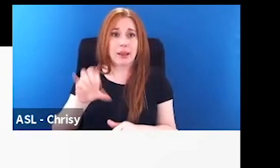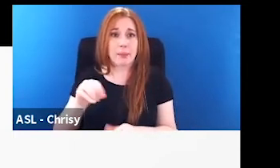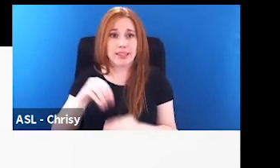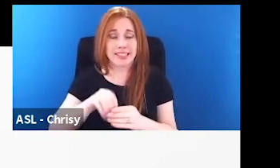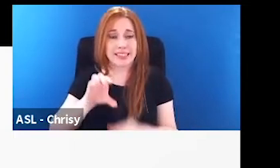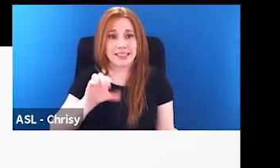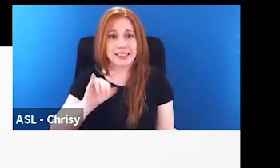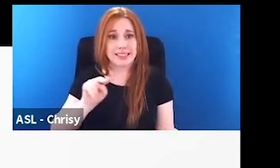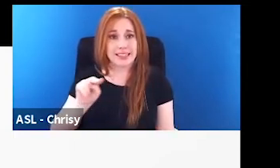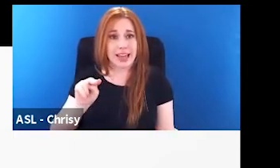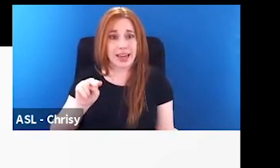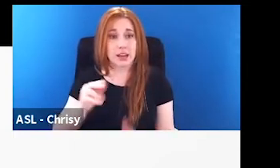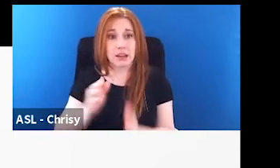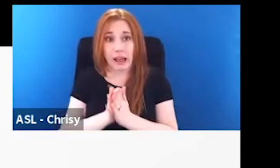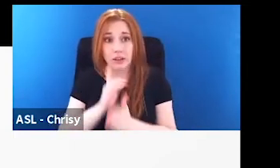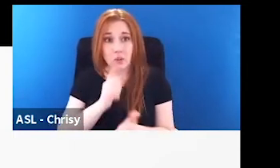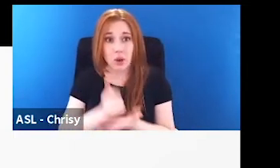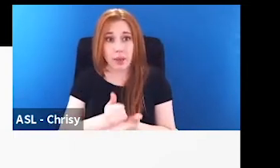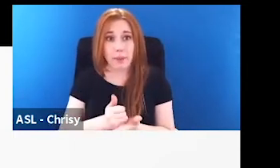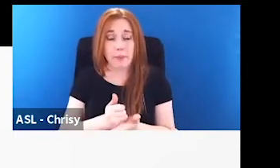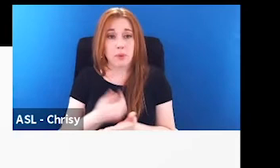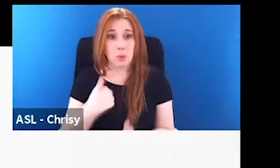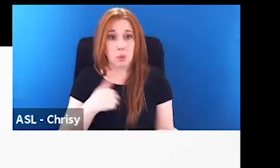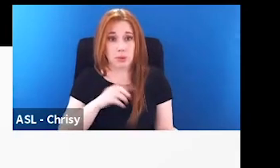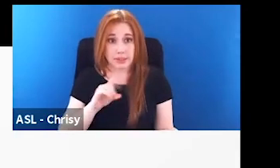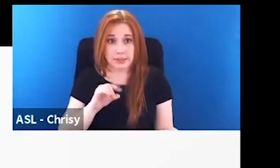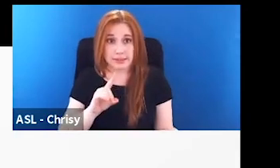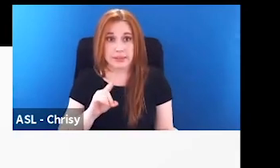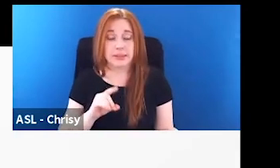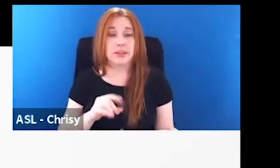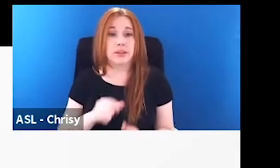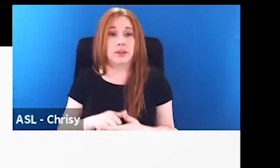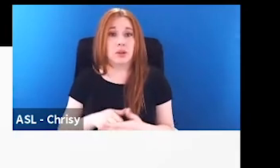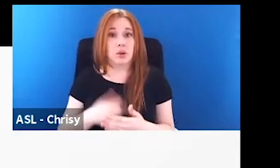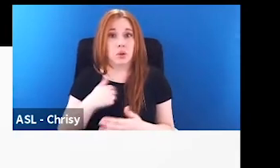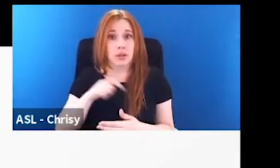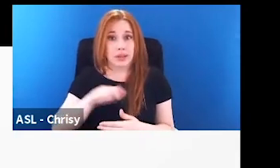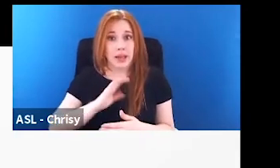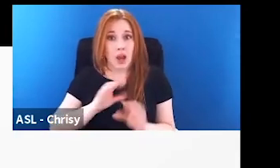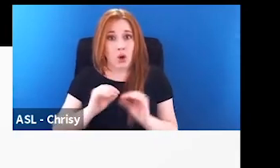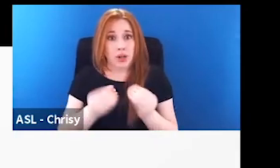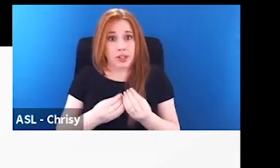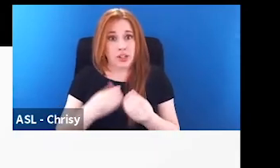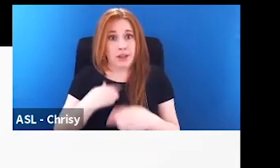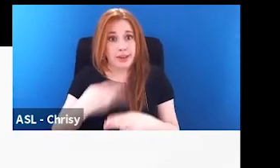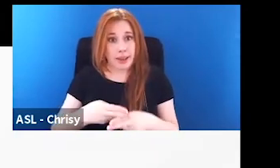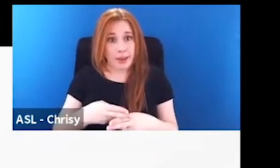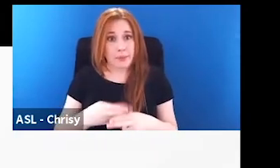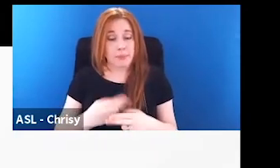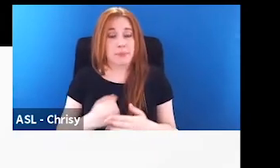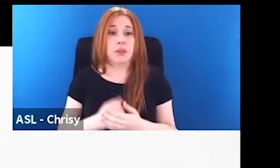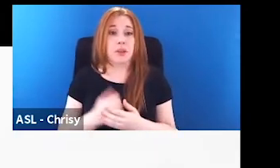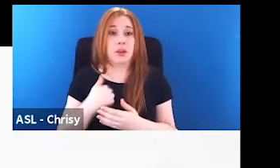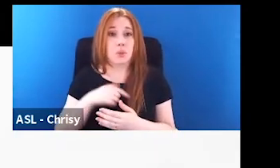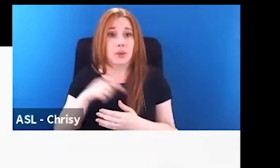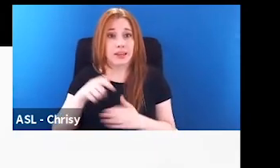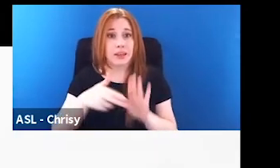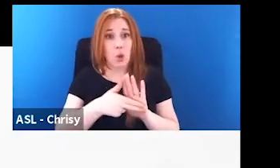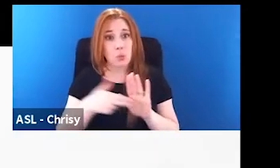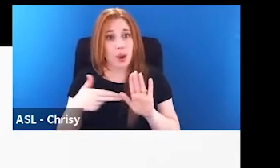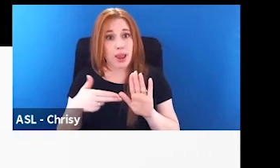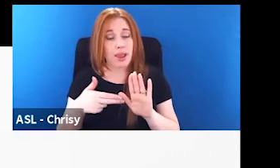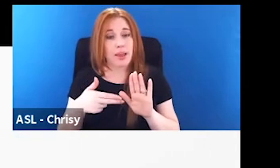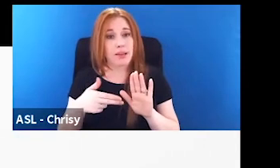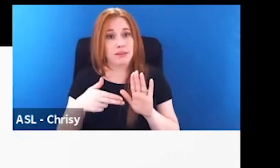Cincinnati, to ask for help. We need our organization to be named, and we need a brand